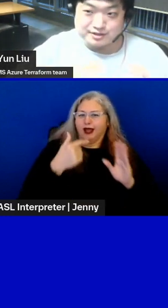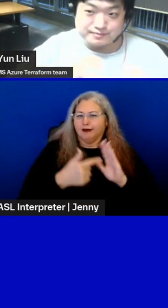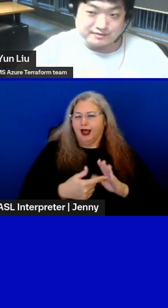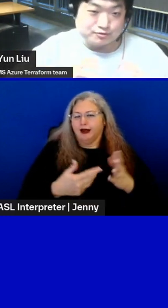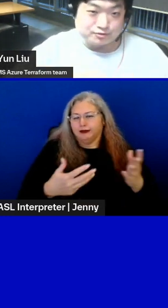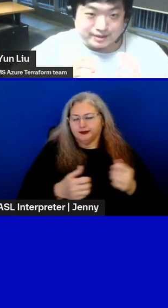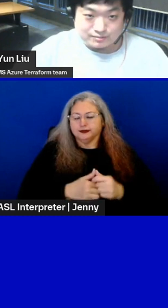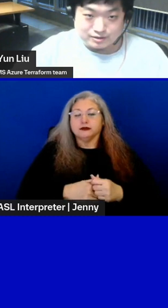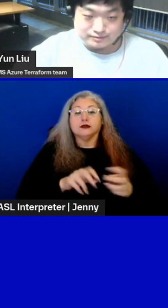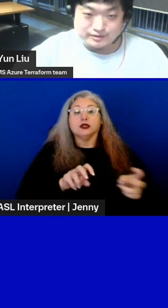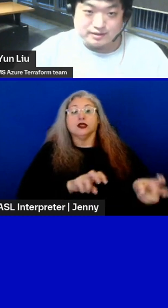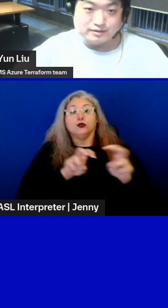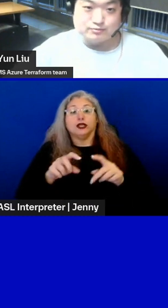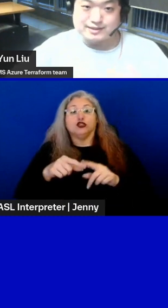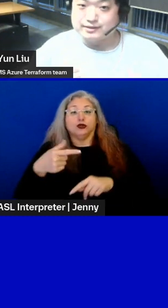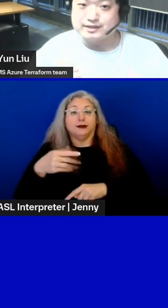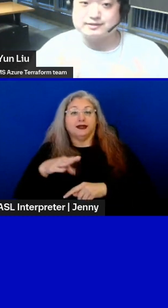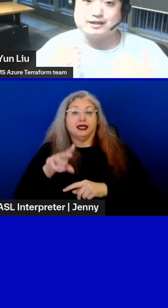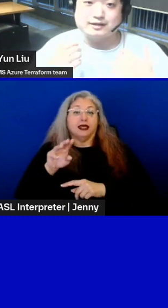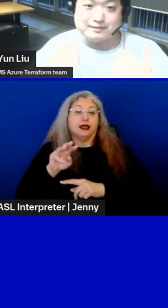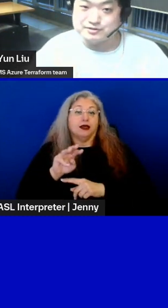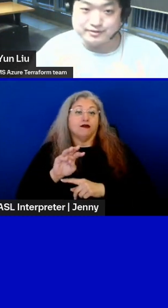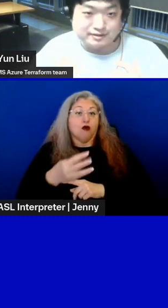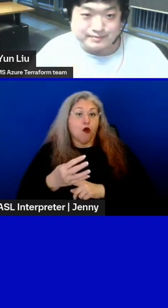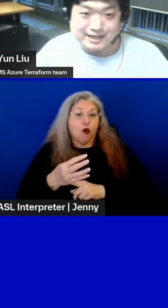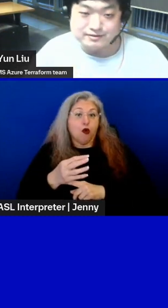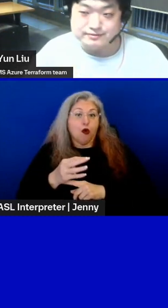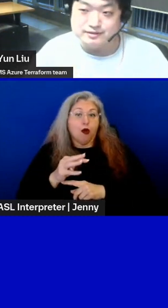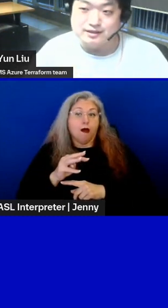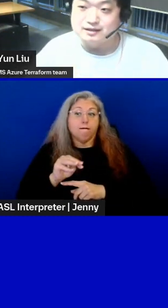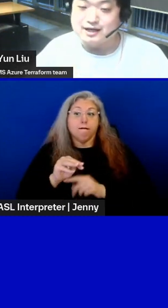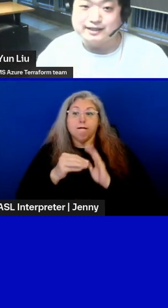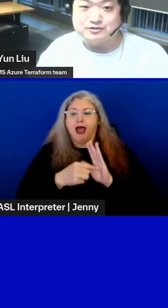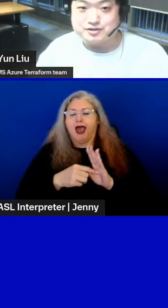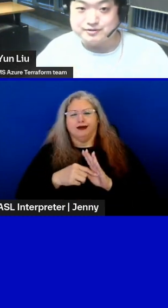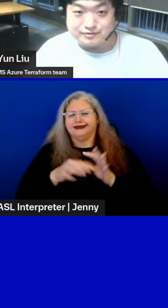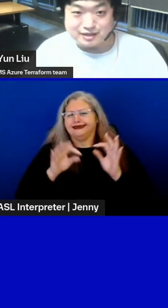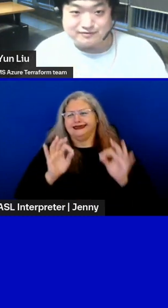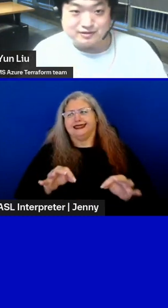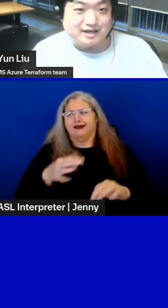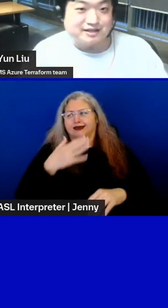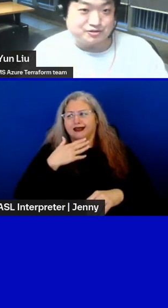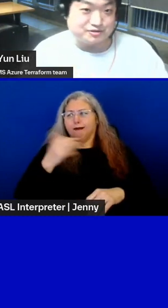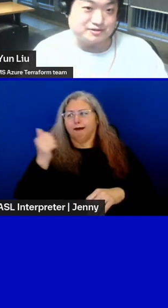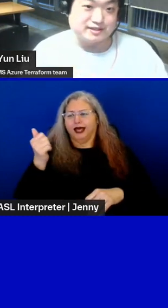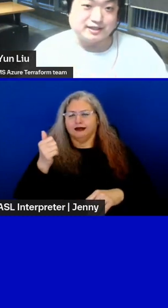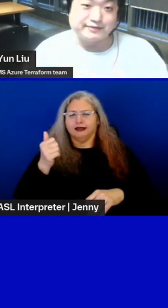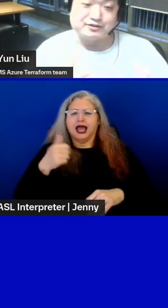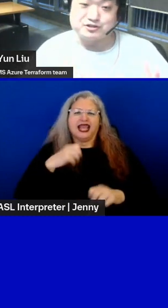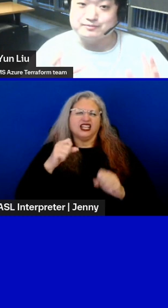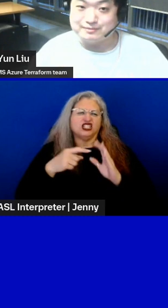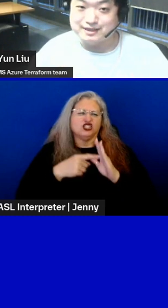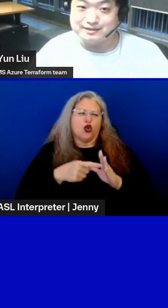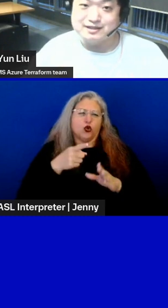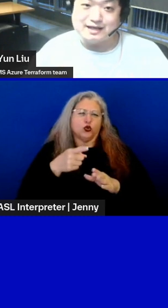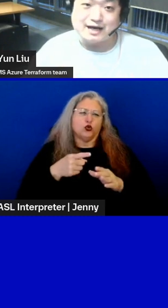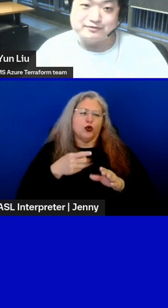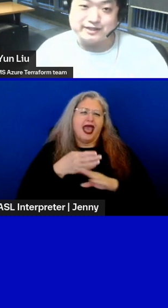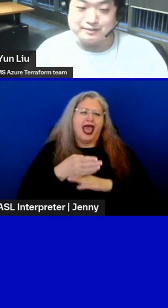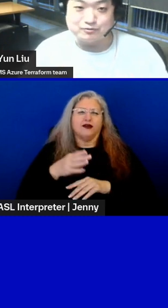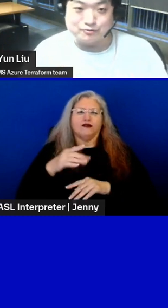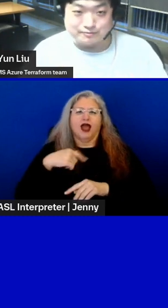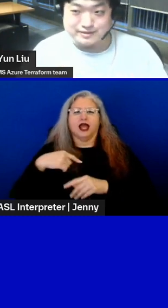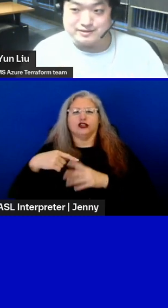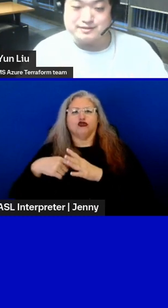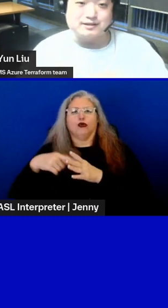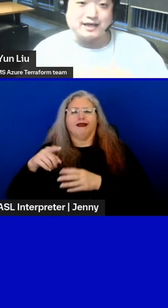switch to the GPT-4 mini model, the result is absolutely better. I can show you after I introduce the evaluation pipeline how